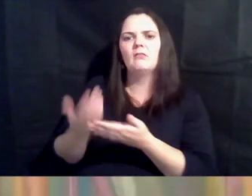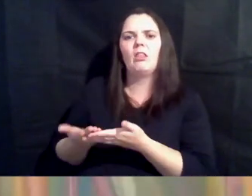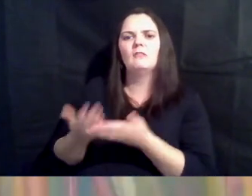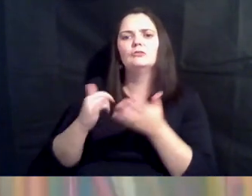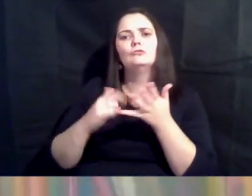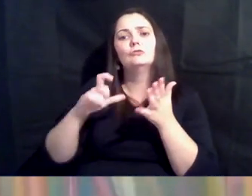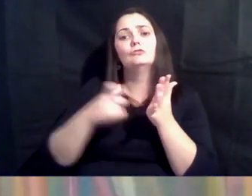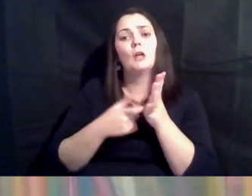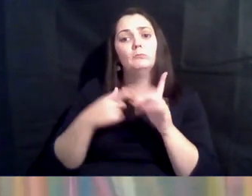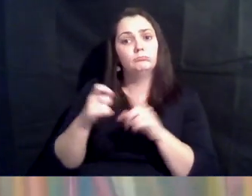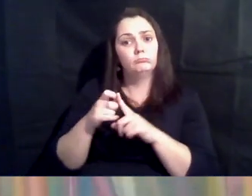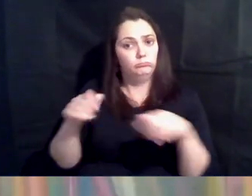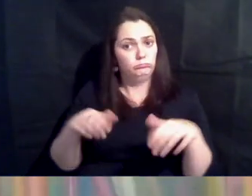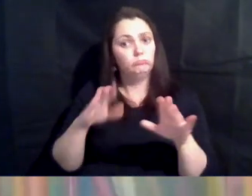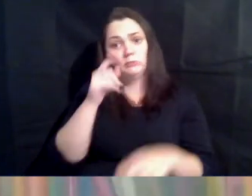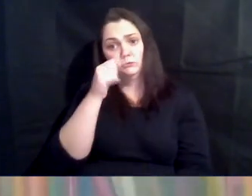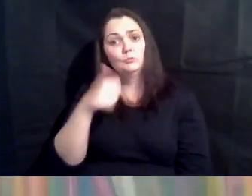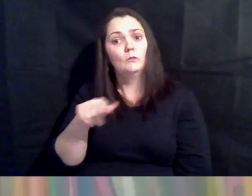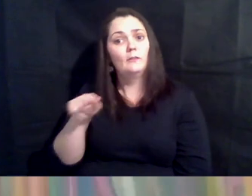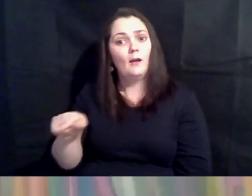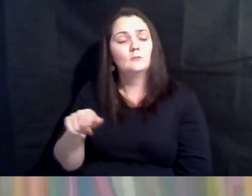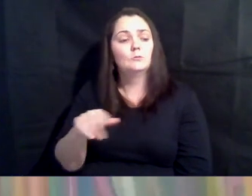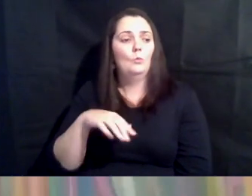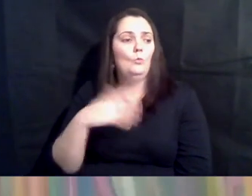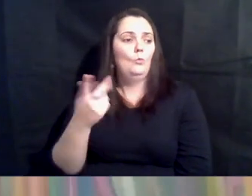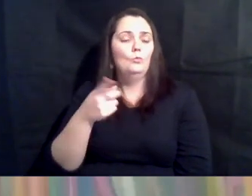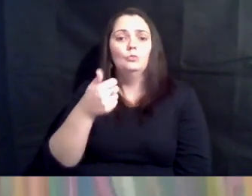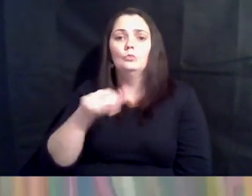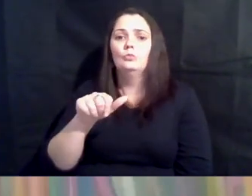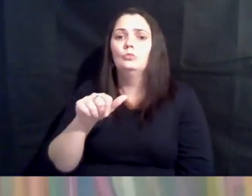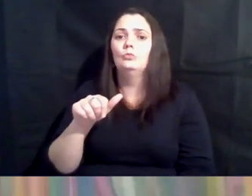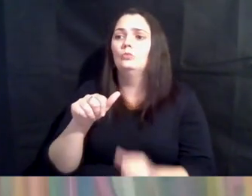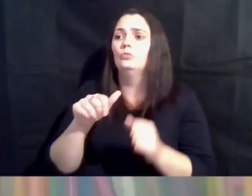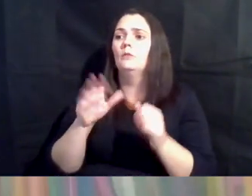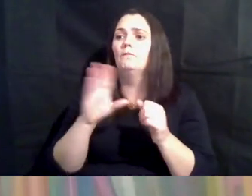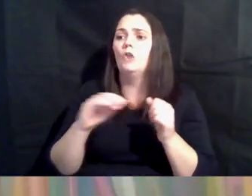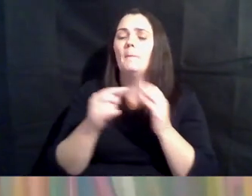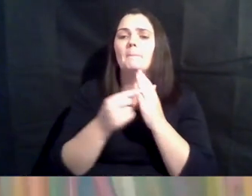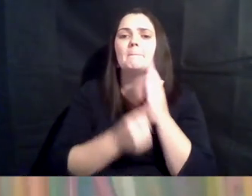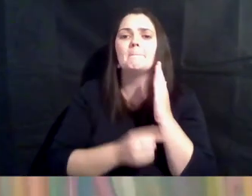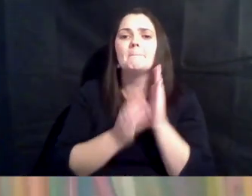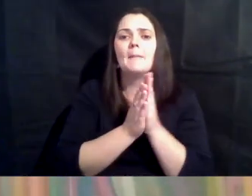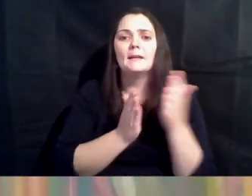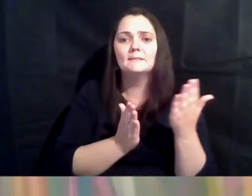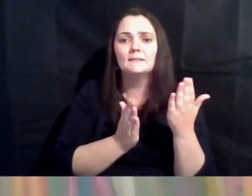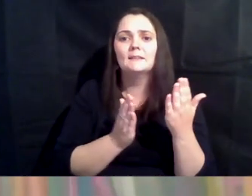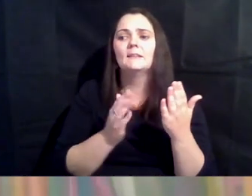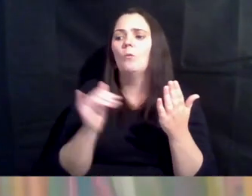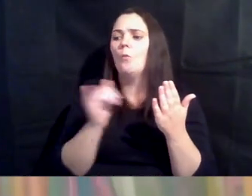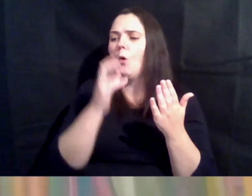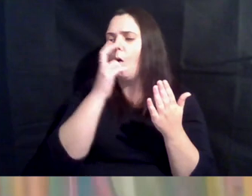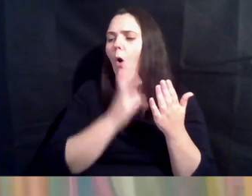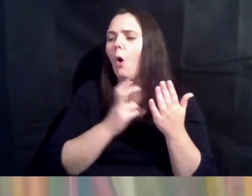So you could also use A4 sheets of magazine. You could use little scrap pieces of paper from old